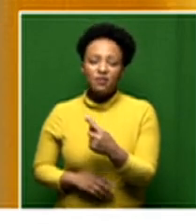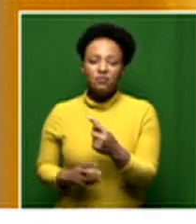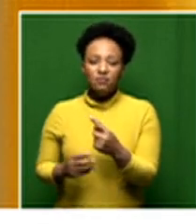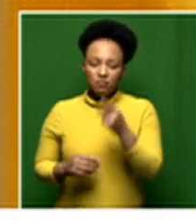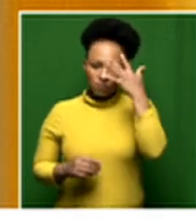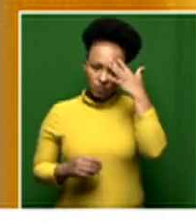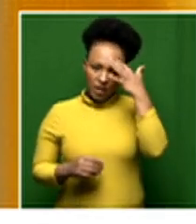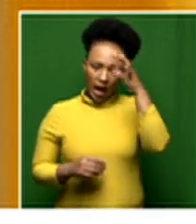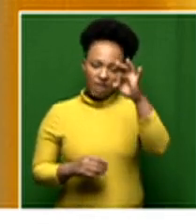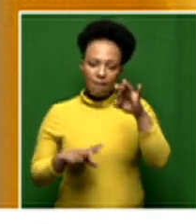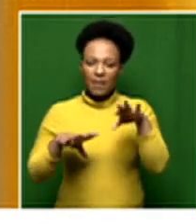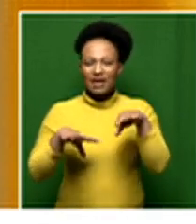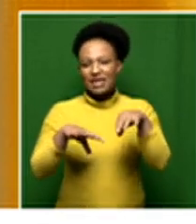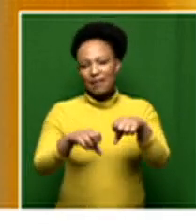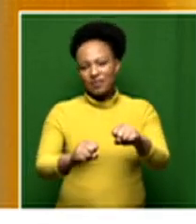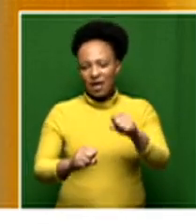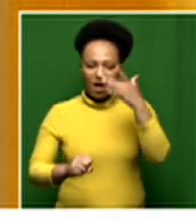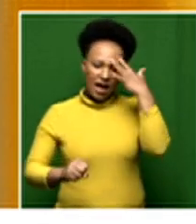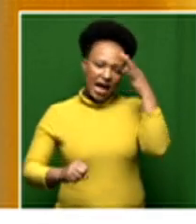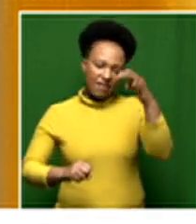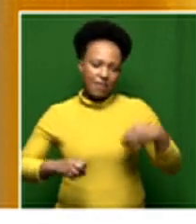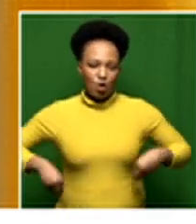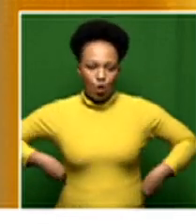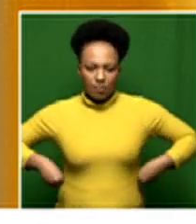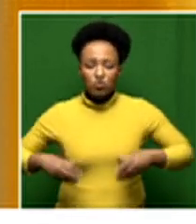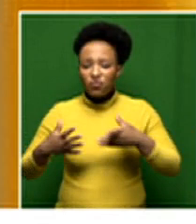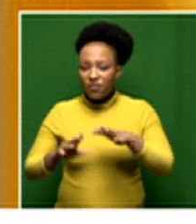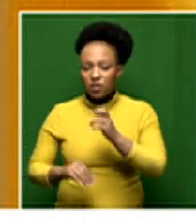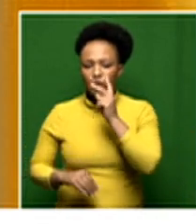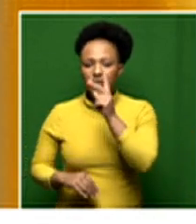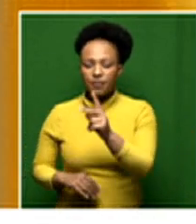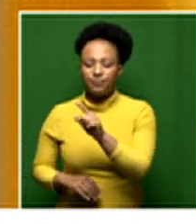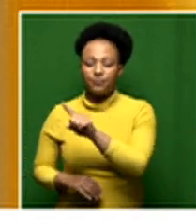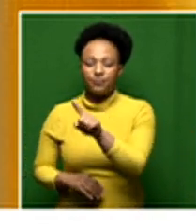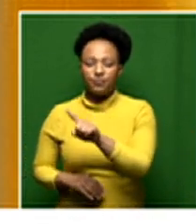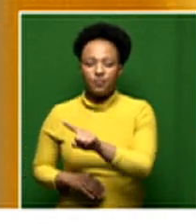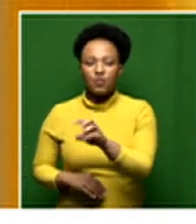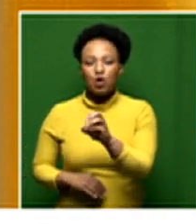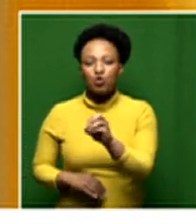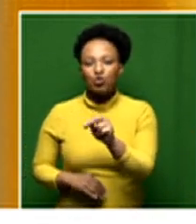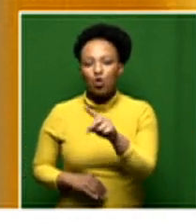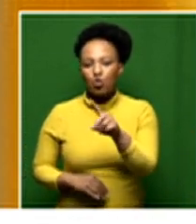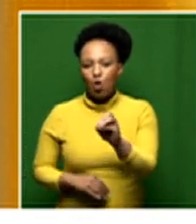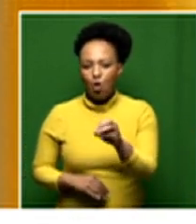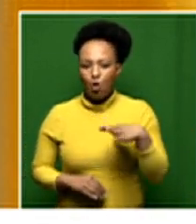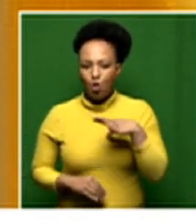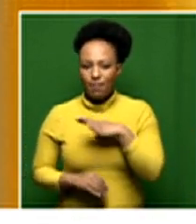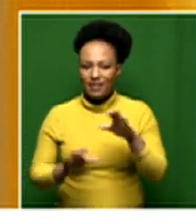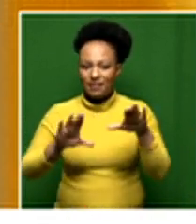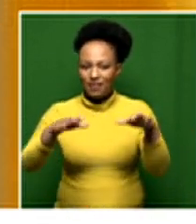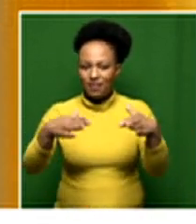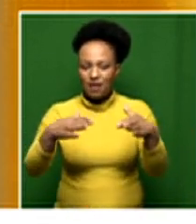capture means, and as we see from the Zondo Commission, is that there are many people in the state